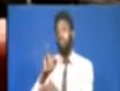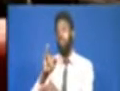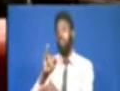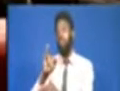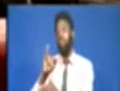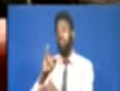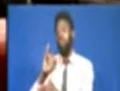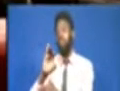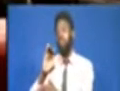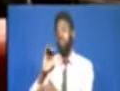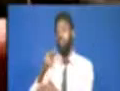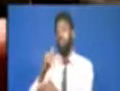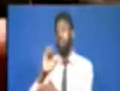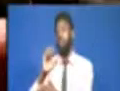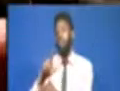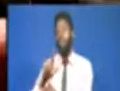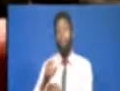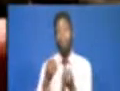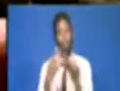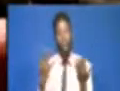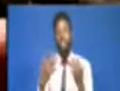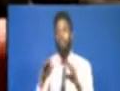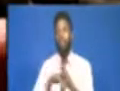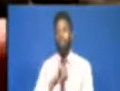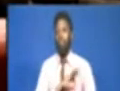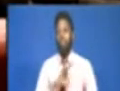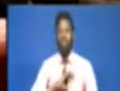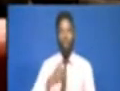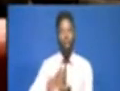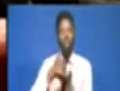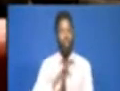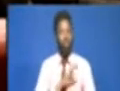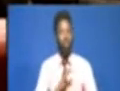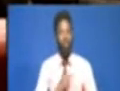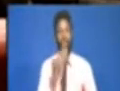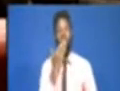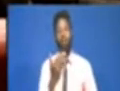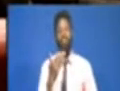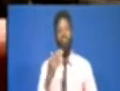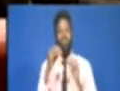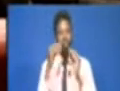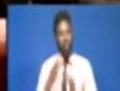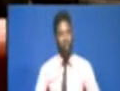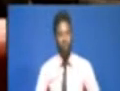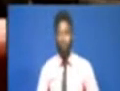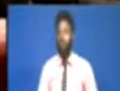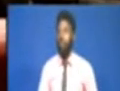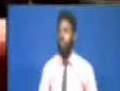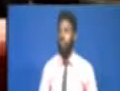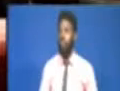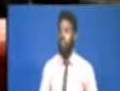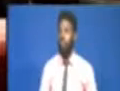other members of staff who are assisting this committee. Thank you, Mr. Speaker.